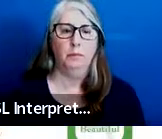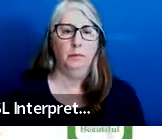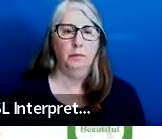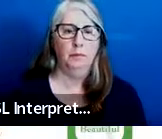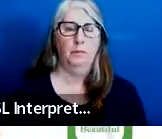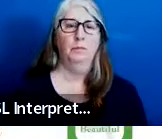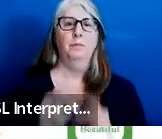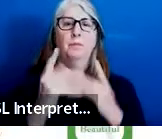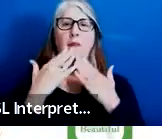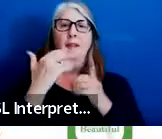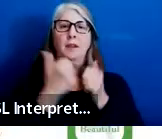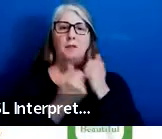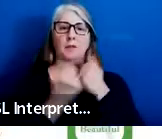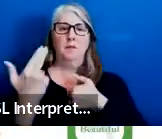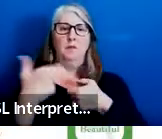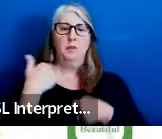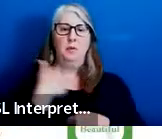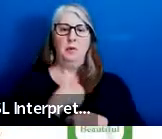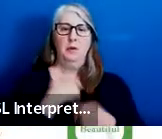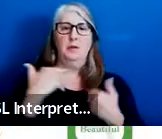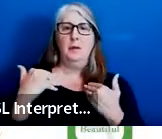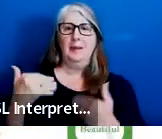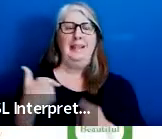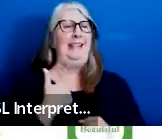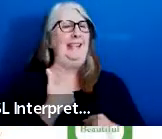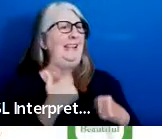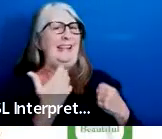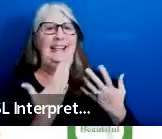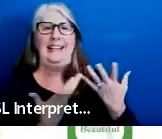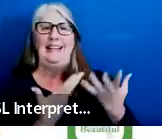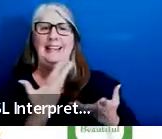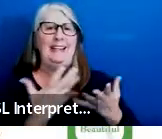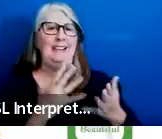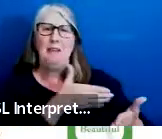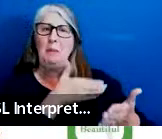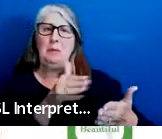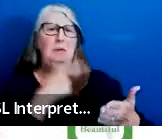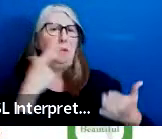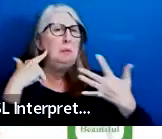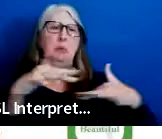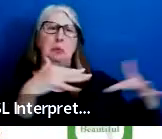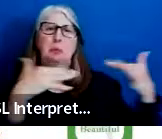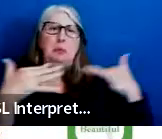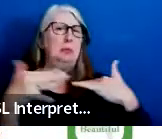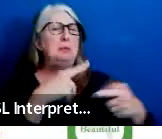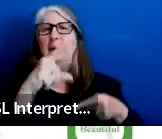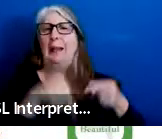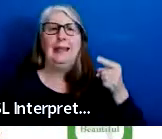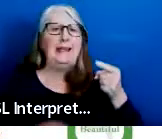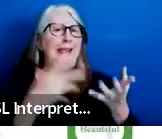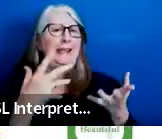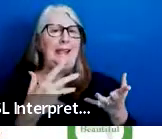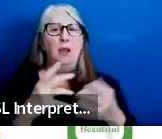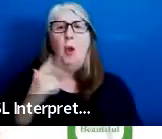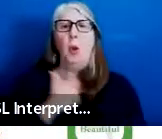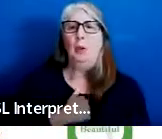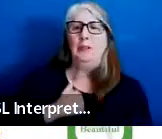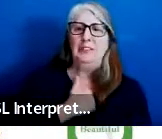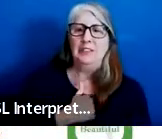Director Crooms. I can, but there's really, the music is in the background really loud. Oh no,